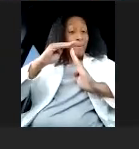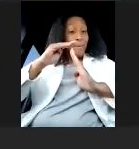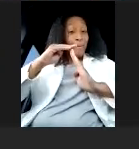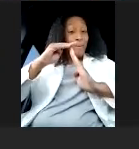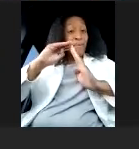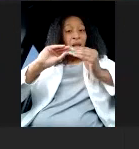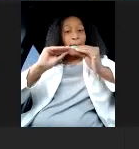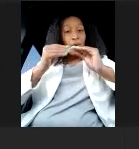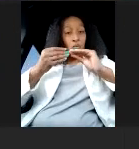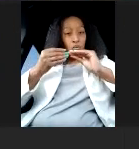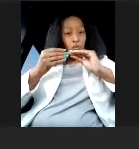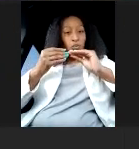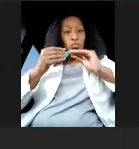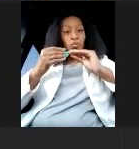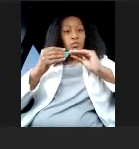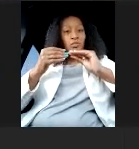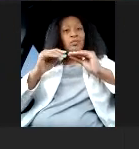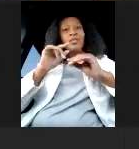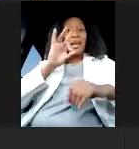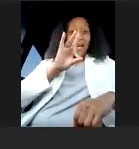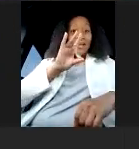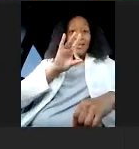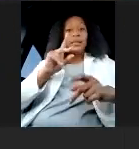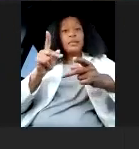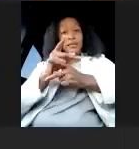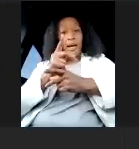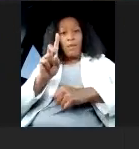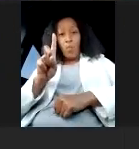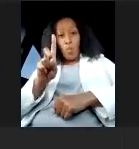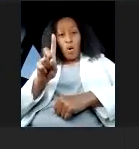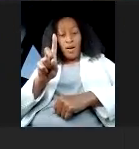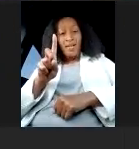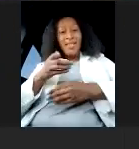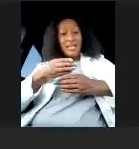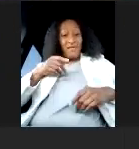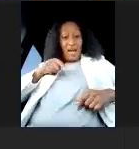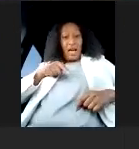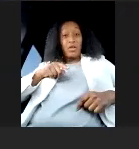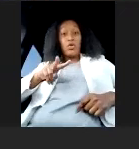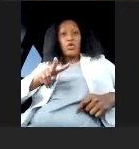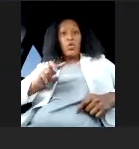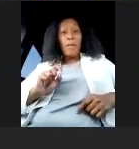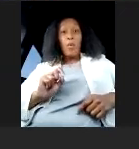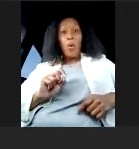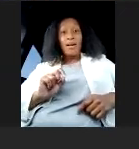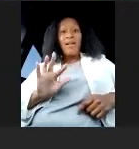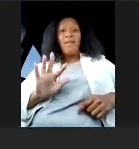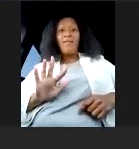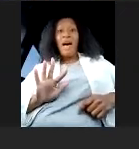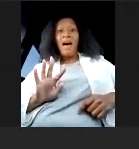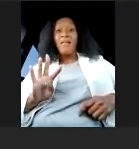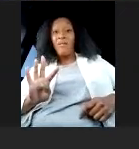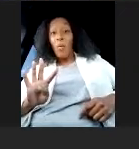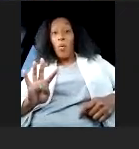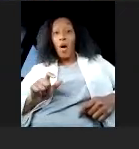numbers, 8 times 1, and then divide by 2.54. Now notice the inches didn't cancel because that's